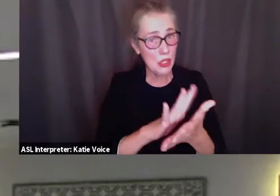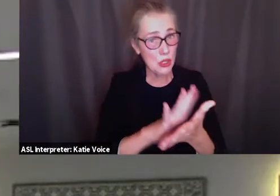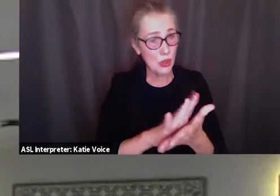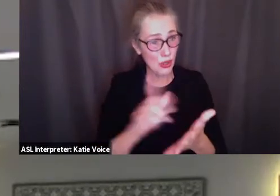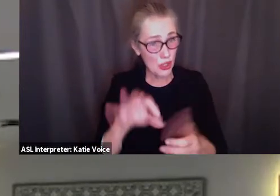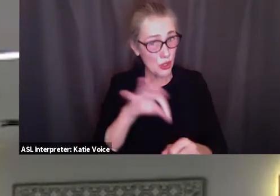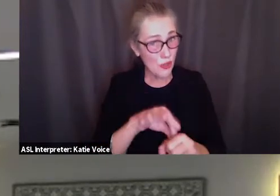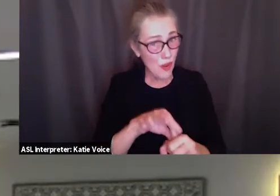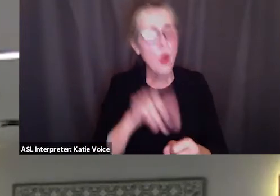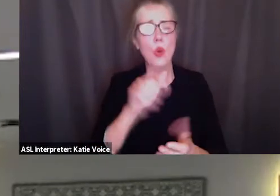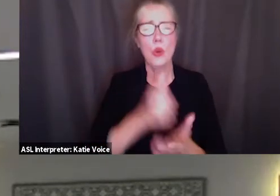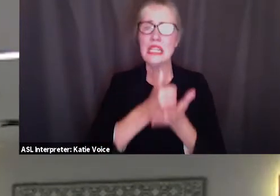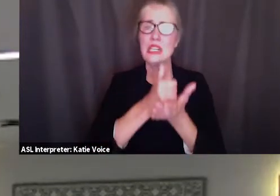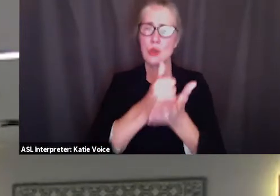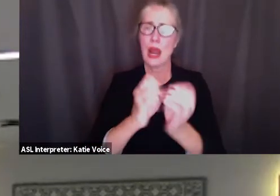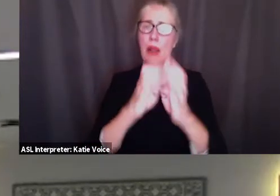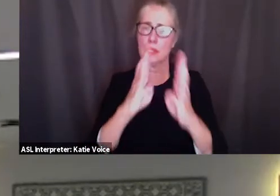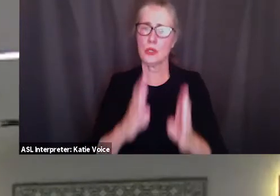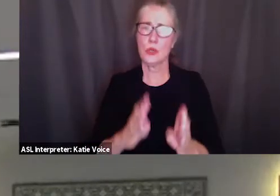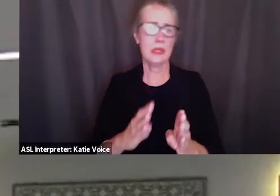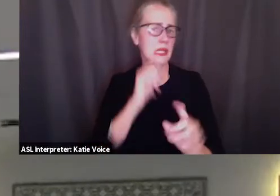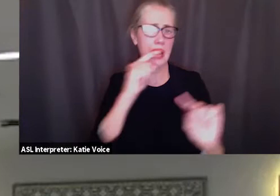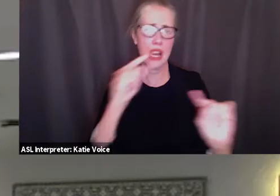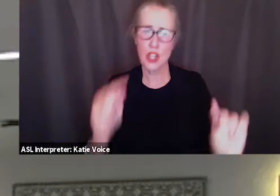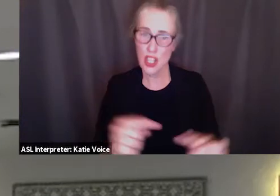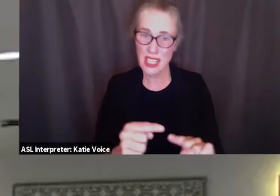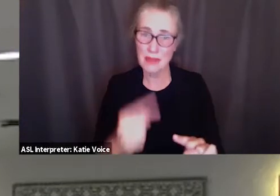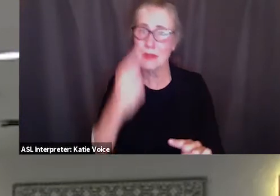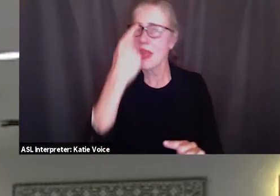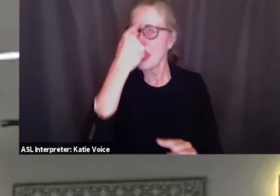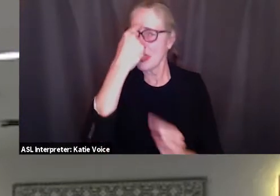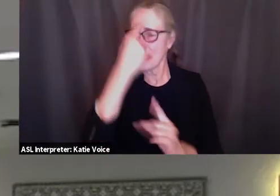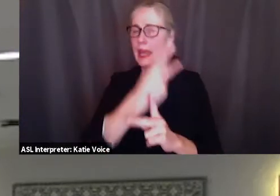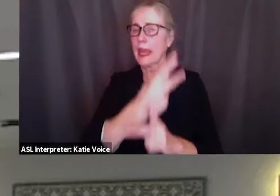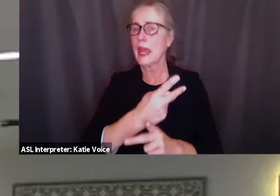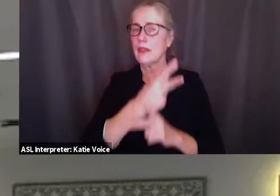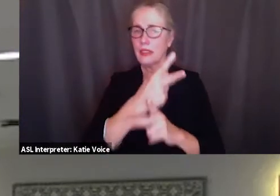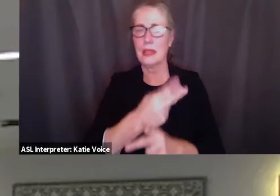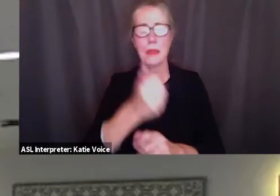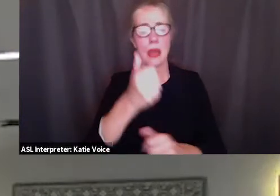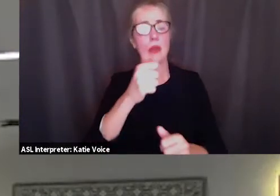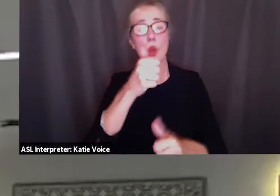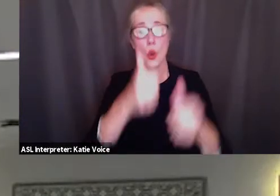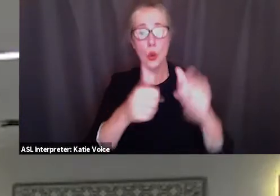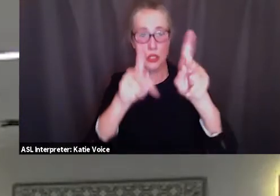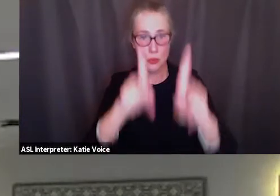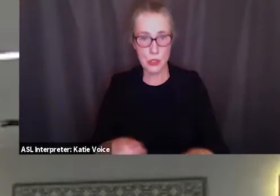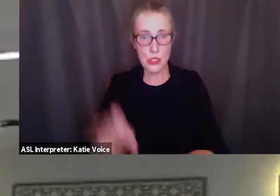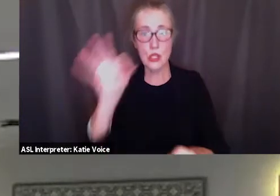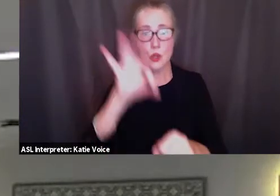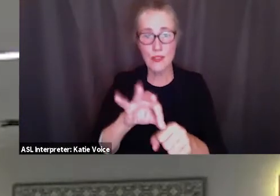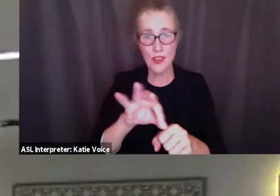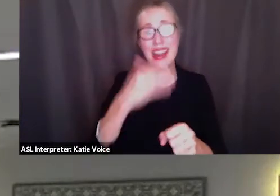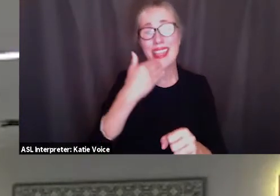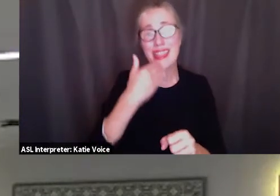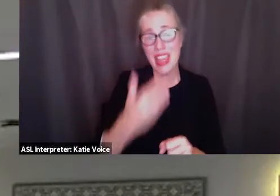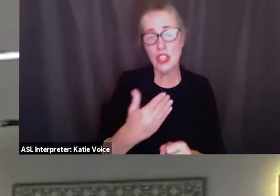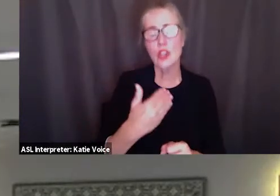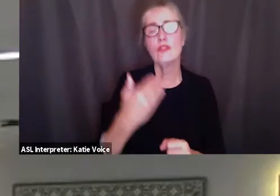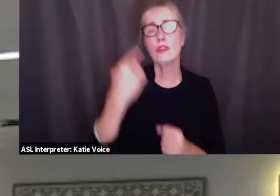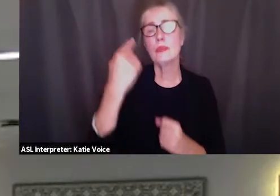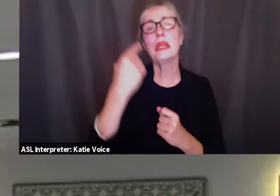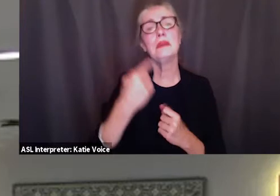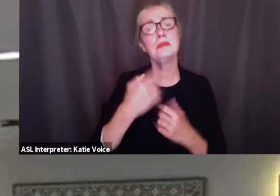hurting them. And that starts with thinking carefully about the person for whom you vote. Thank you for being willing to consider these